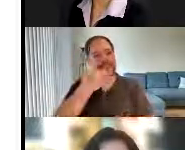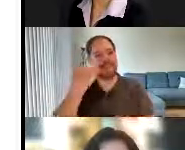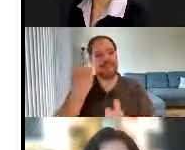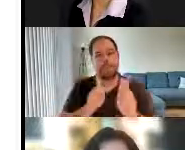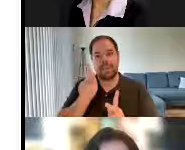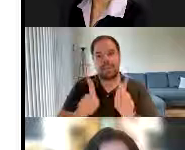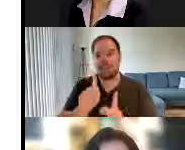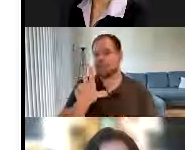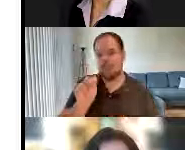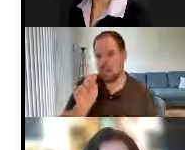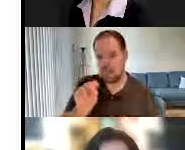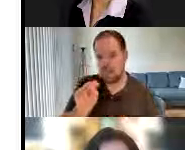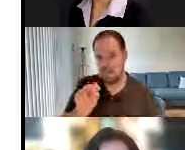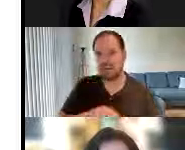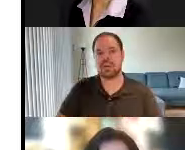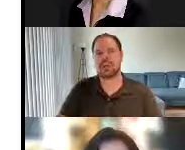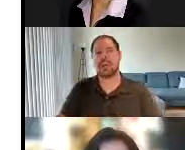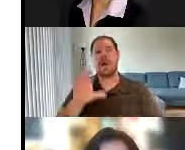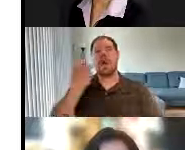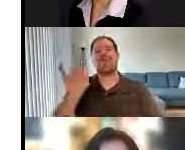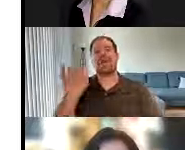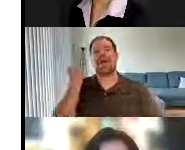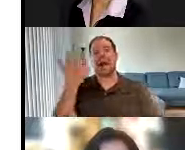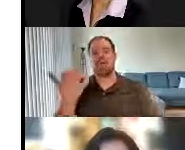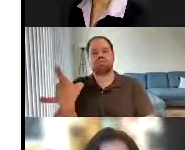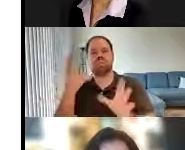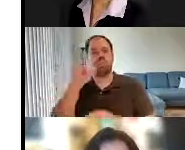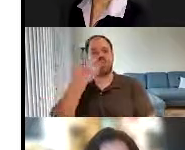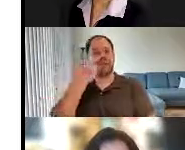COVID-19 has been more catastrophic for